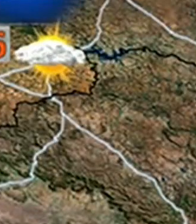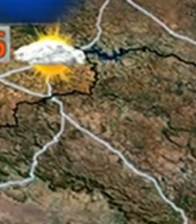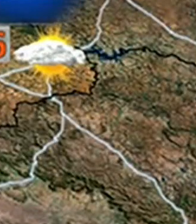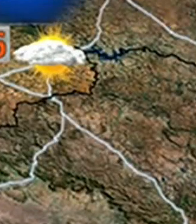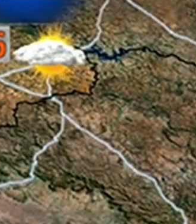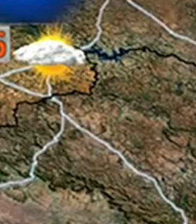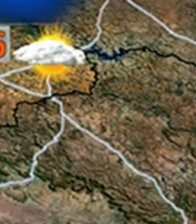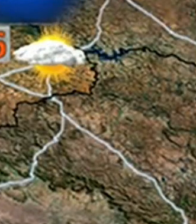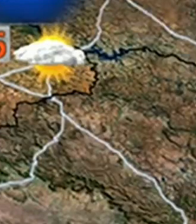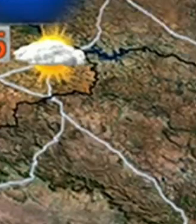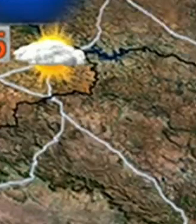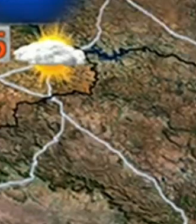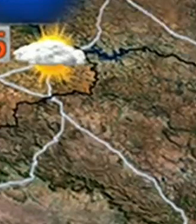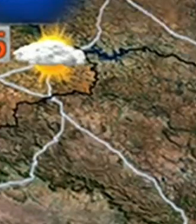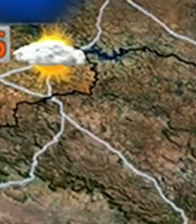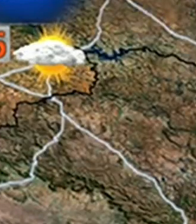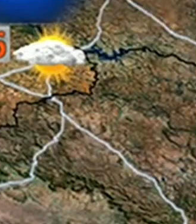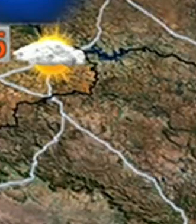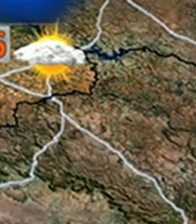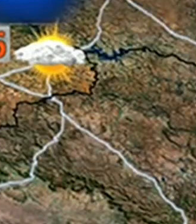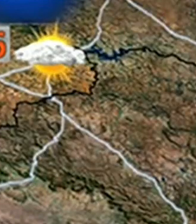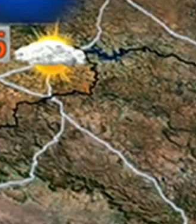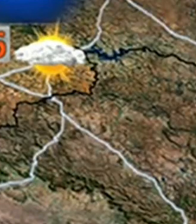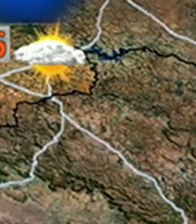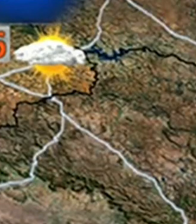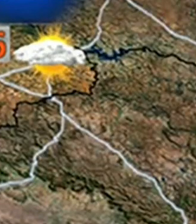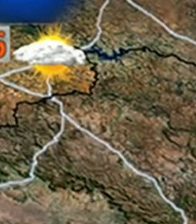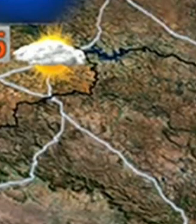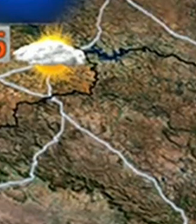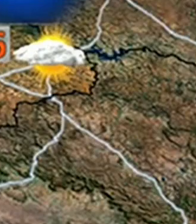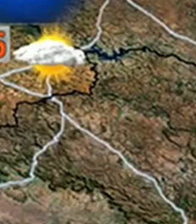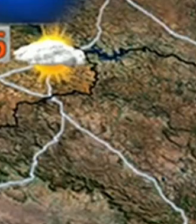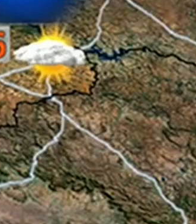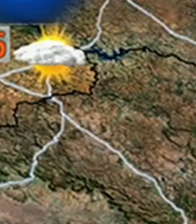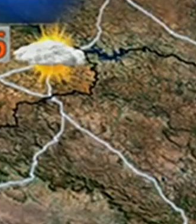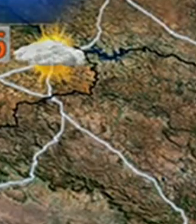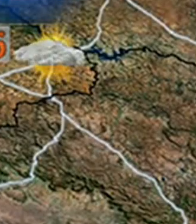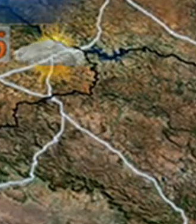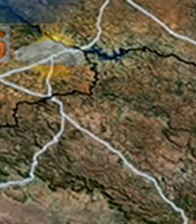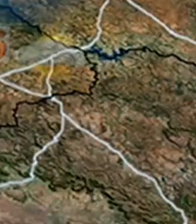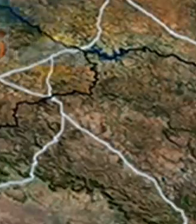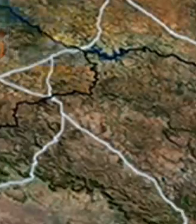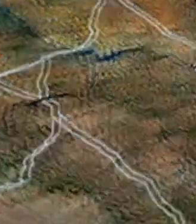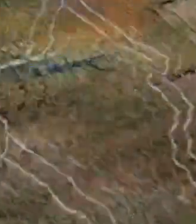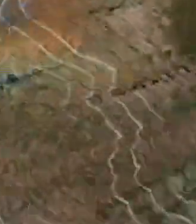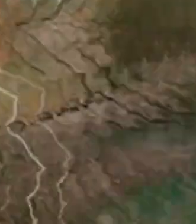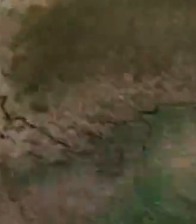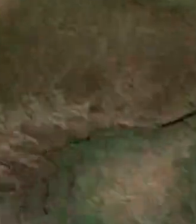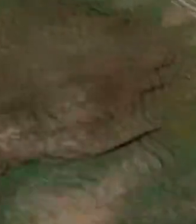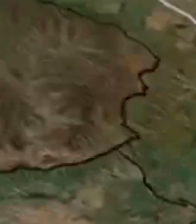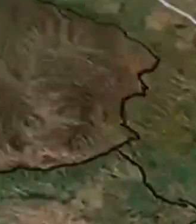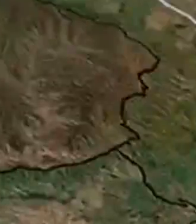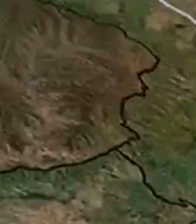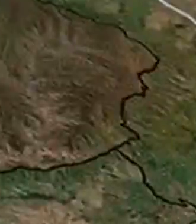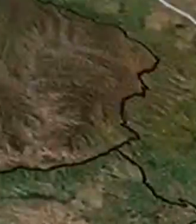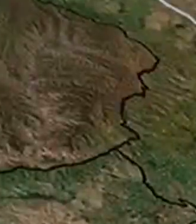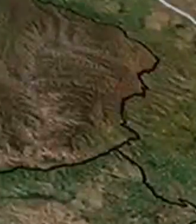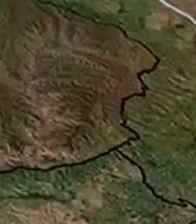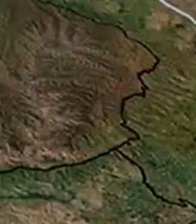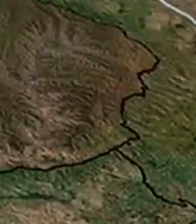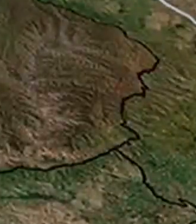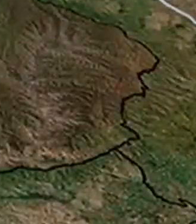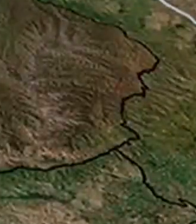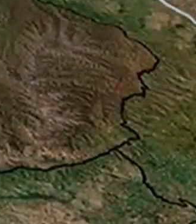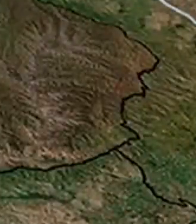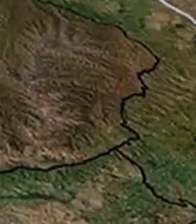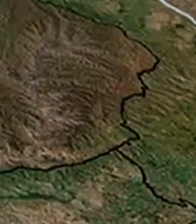tla ba go fiša ka Upington ke tše 20 seswai Carnarvon le di-a ke tše 20 a re lebela ka province ya Freestata province